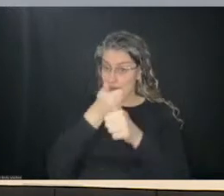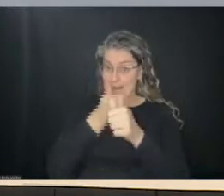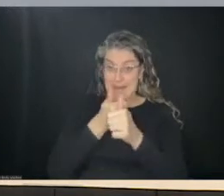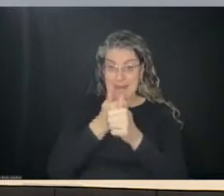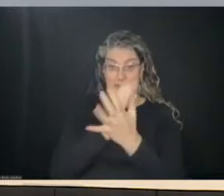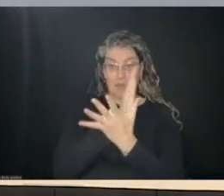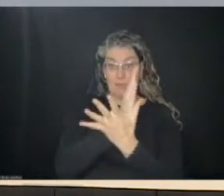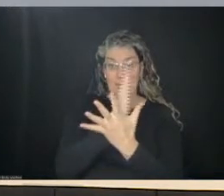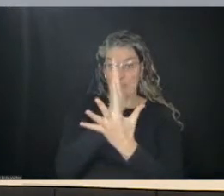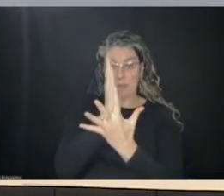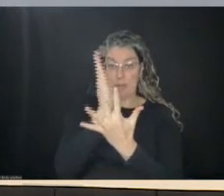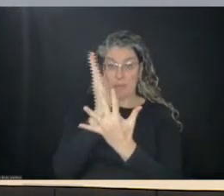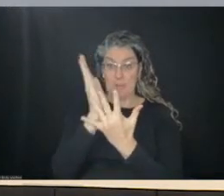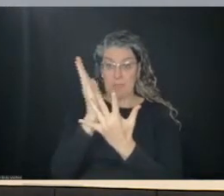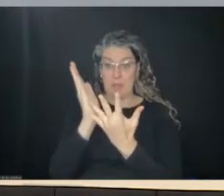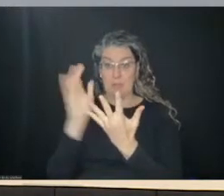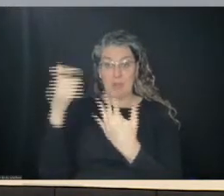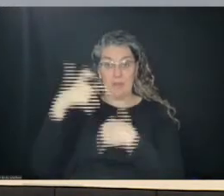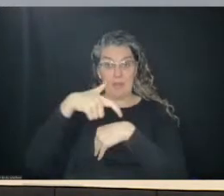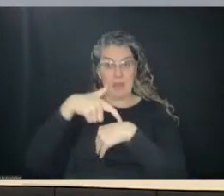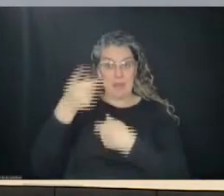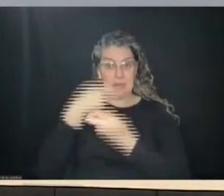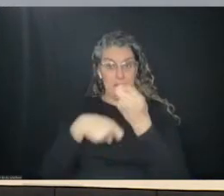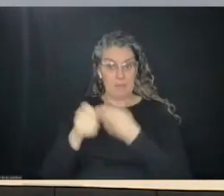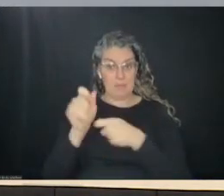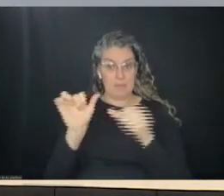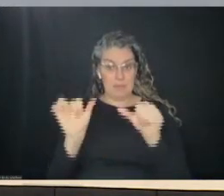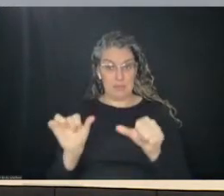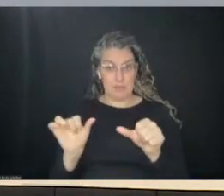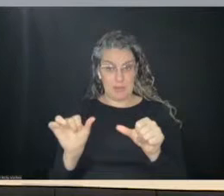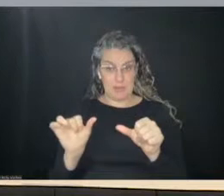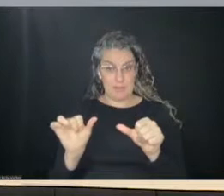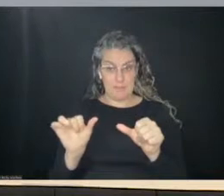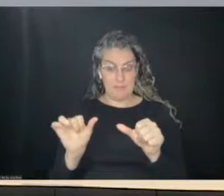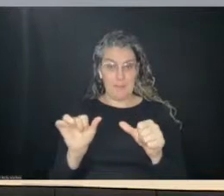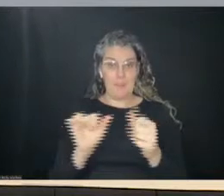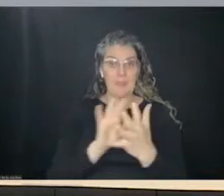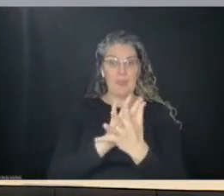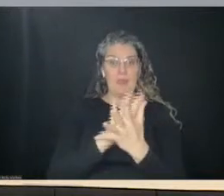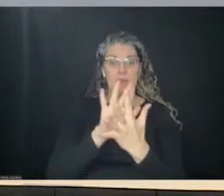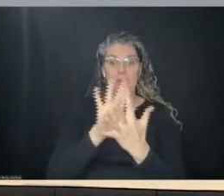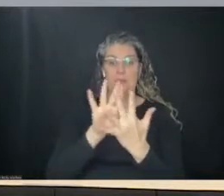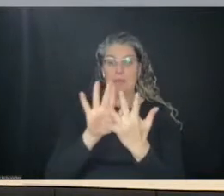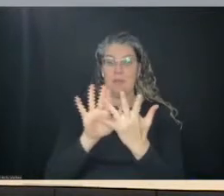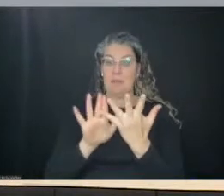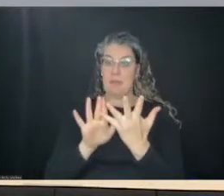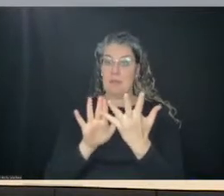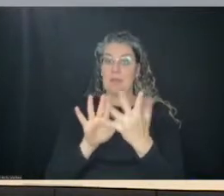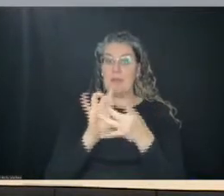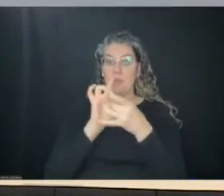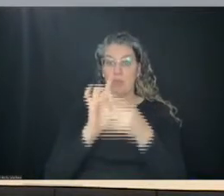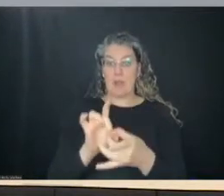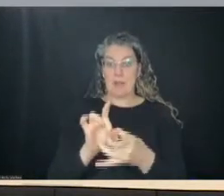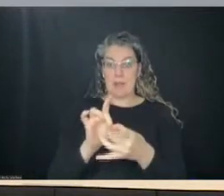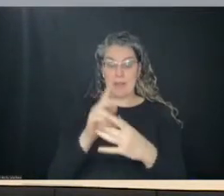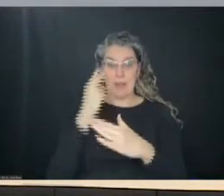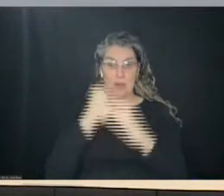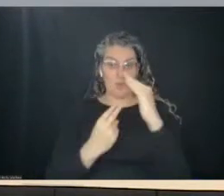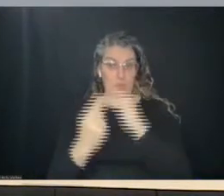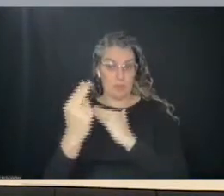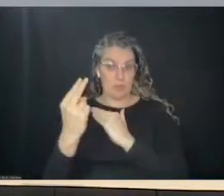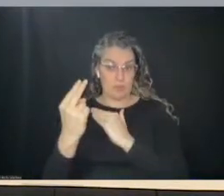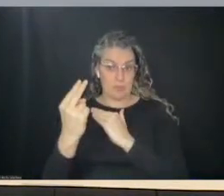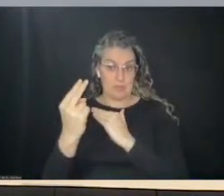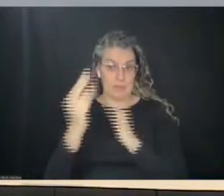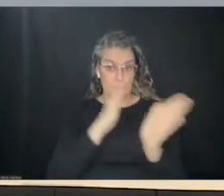becomes available. The plan is based on certain planning assumptions, and I know we mentioned them last week and I'll mention